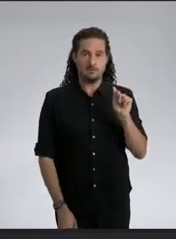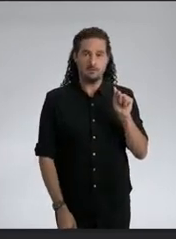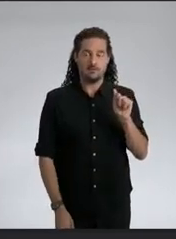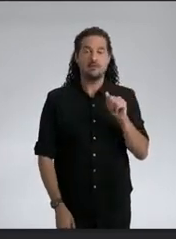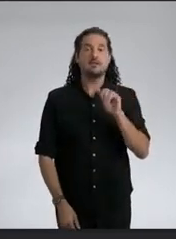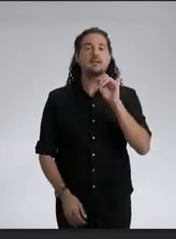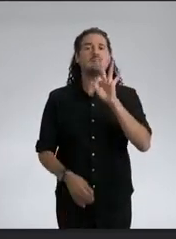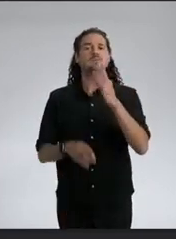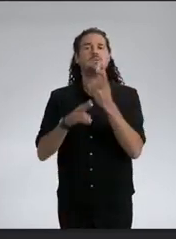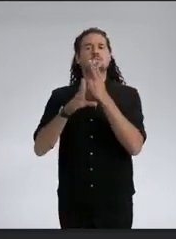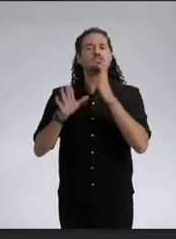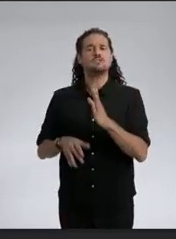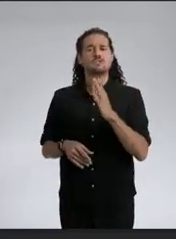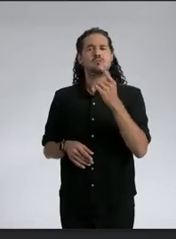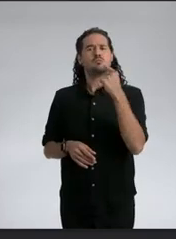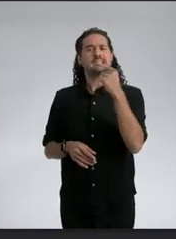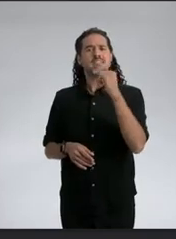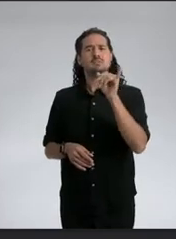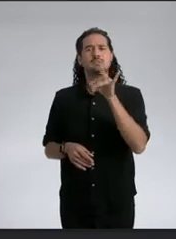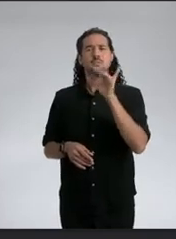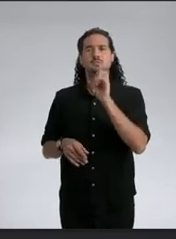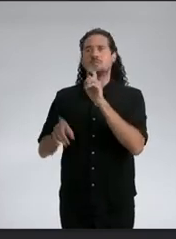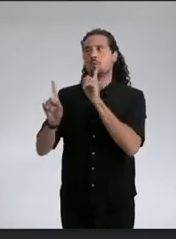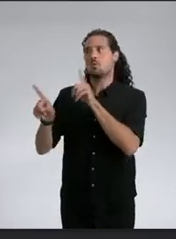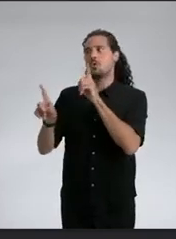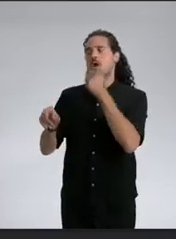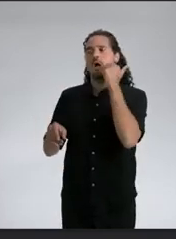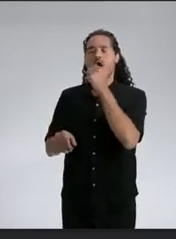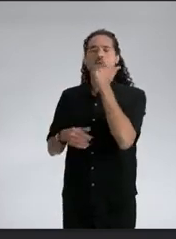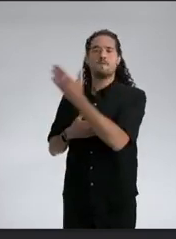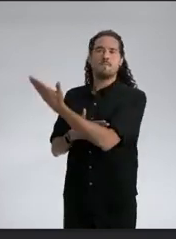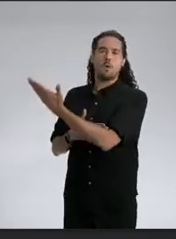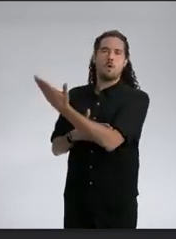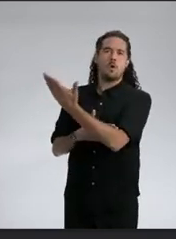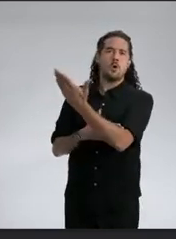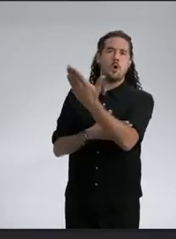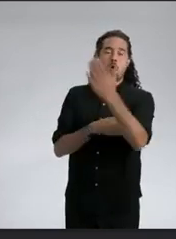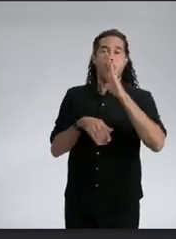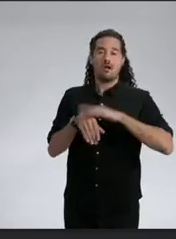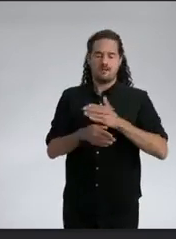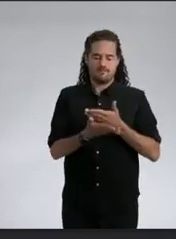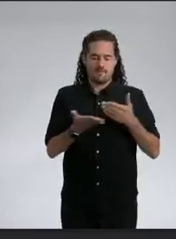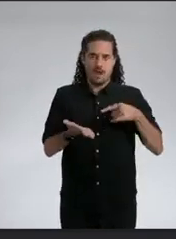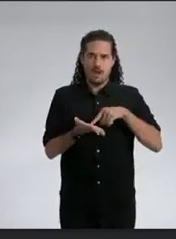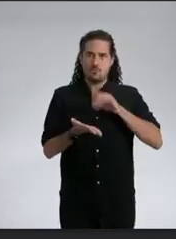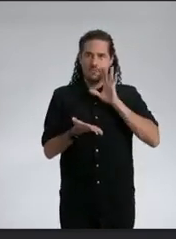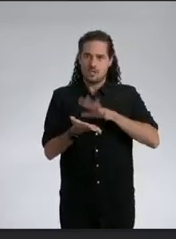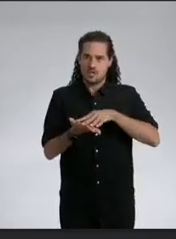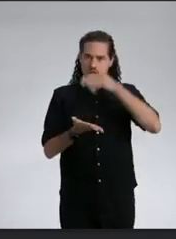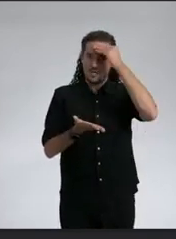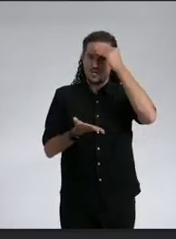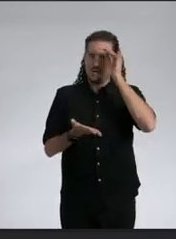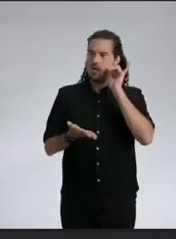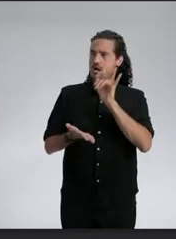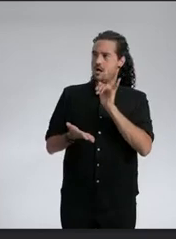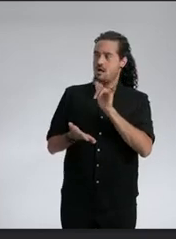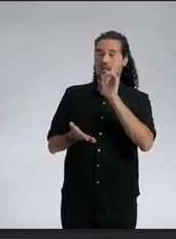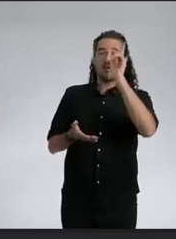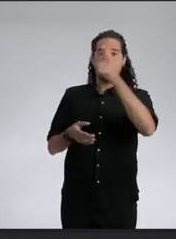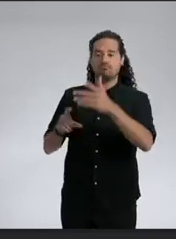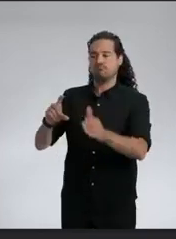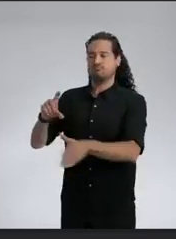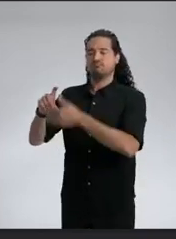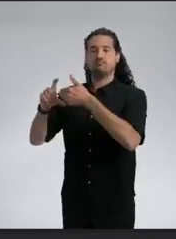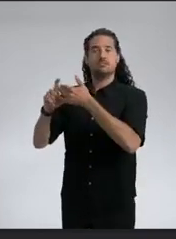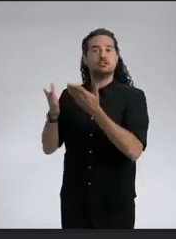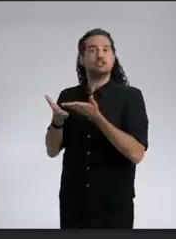a green juice every morning, on-device intelligence will learn to suggest it. To opt in, you'll need to adopt the